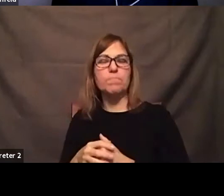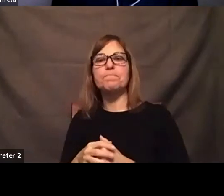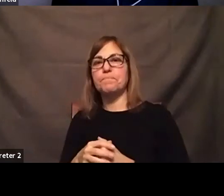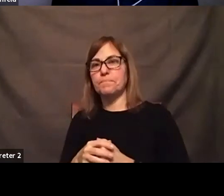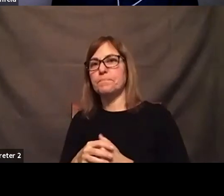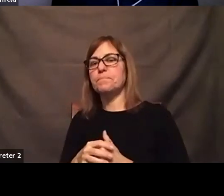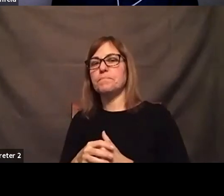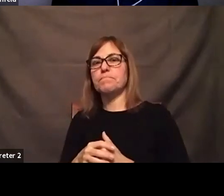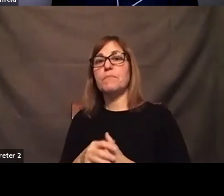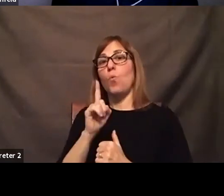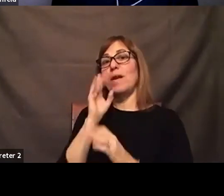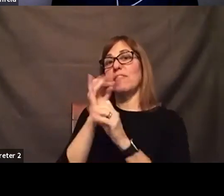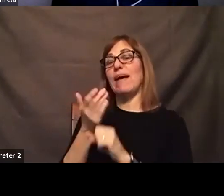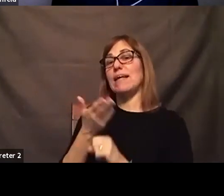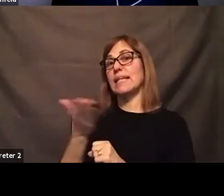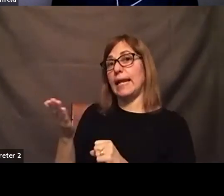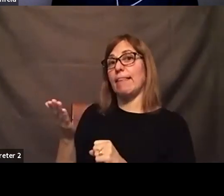One of the fascinating things about it is